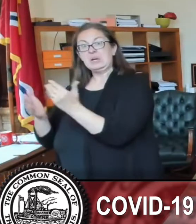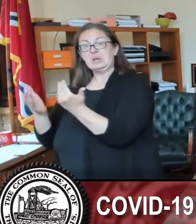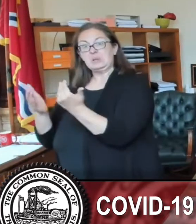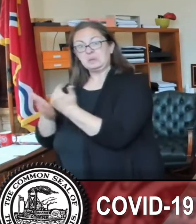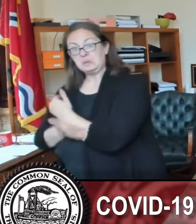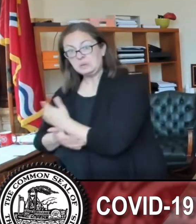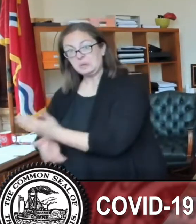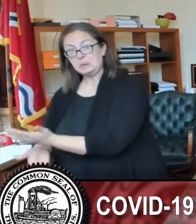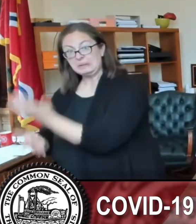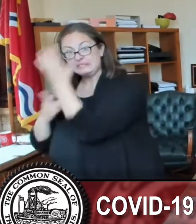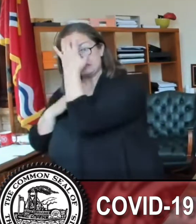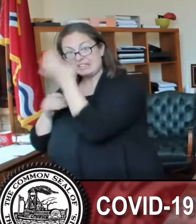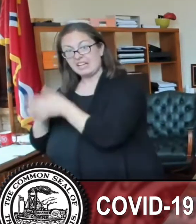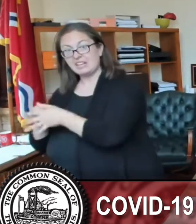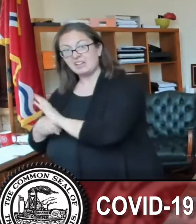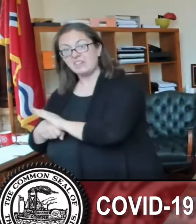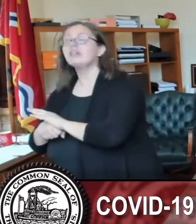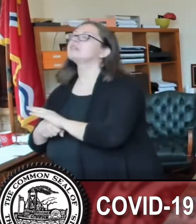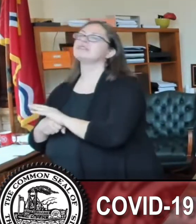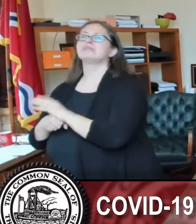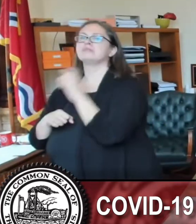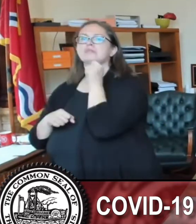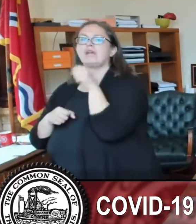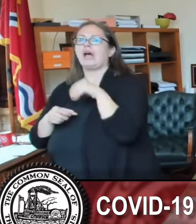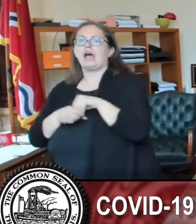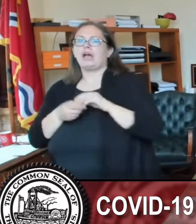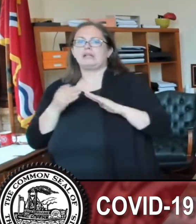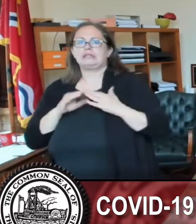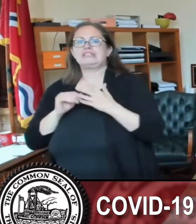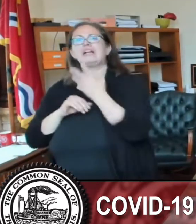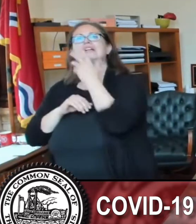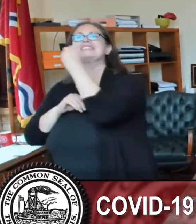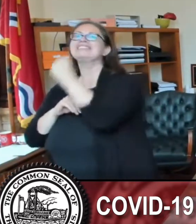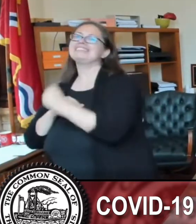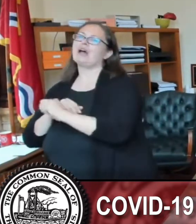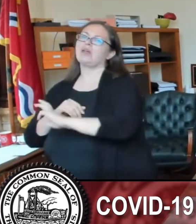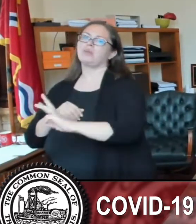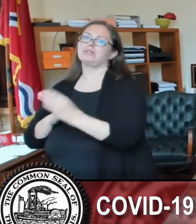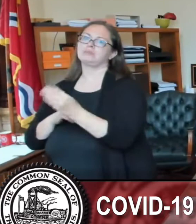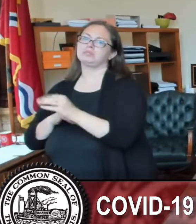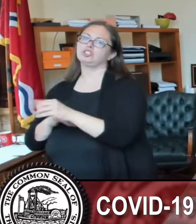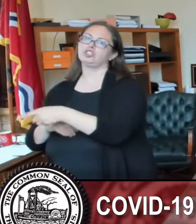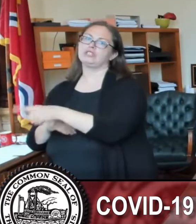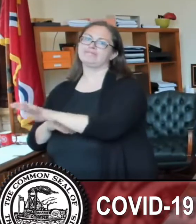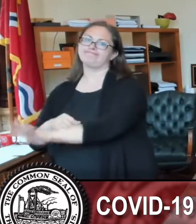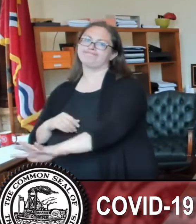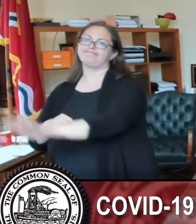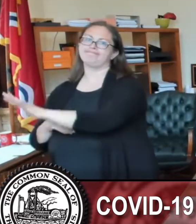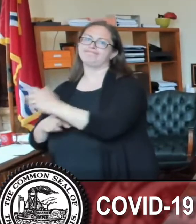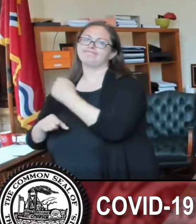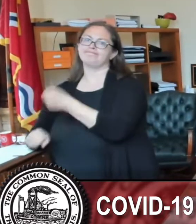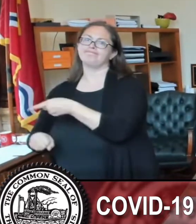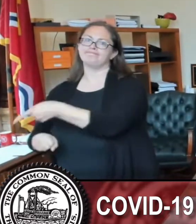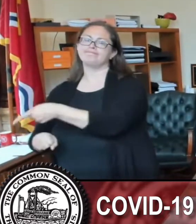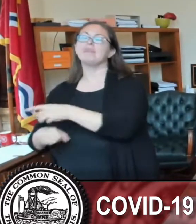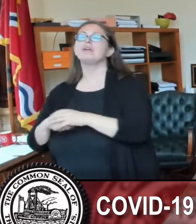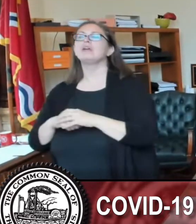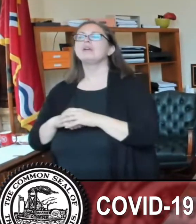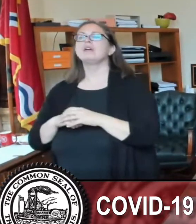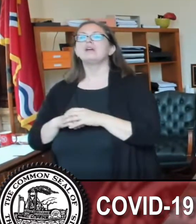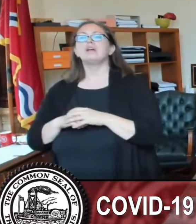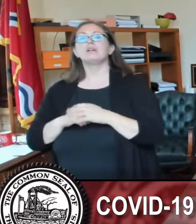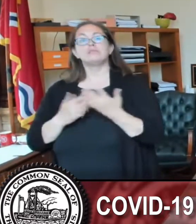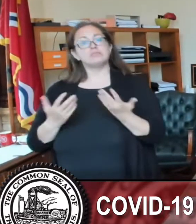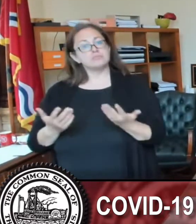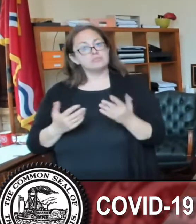Missouri, particularly southwest Missouri. We're headed into this holiday weekend. 1st of the July